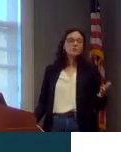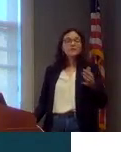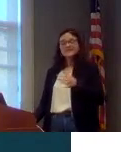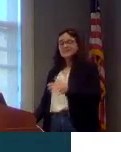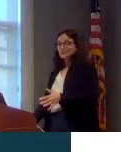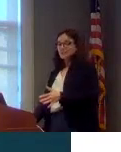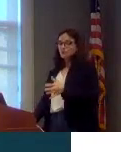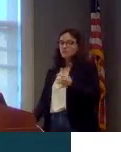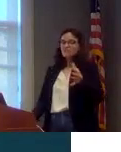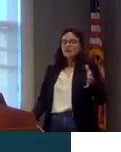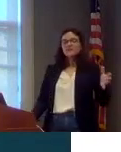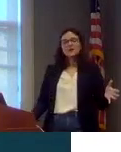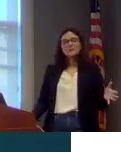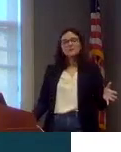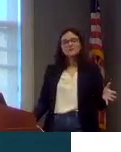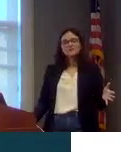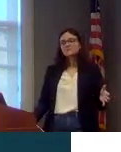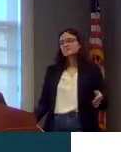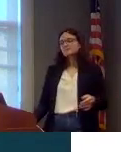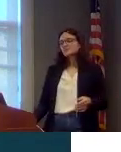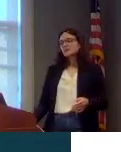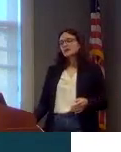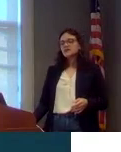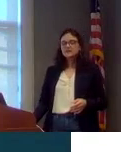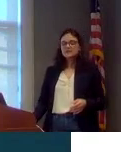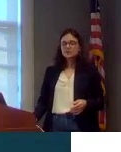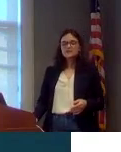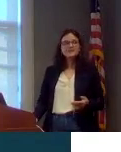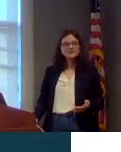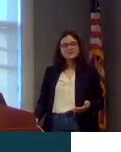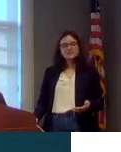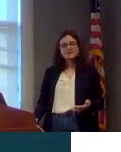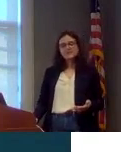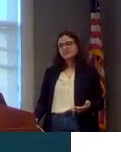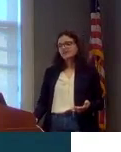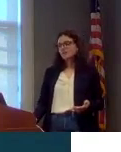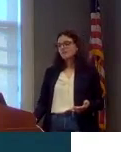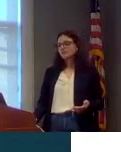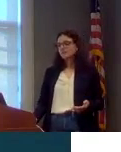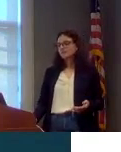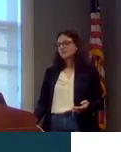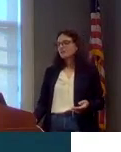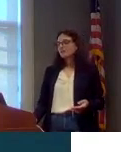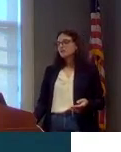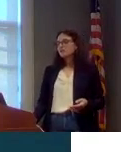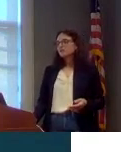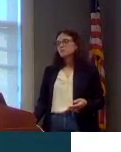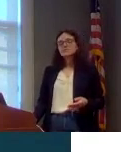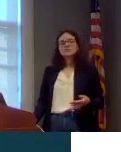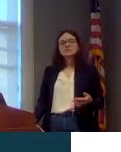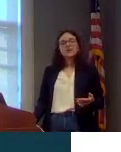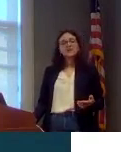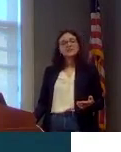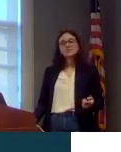a way of controlling the territory via the population. And it is a form of terrorism in and of itself.